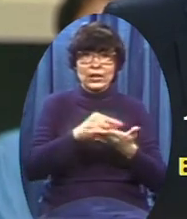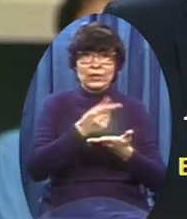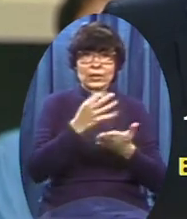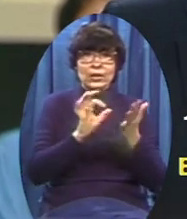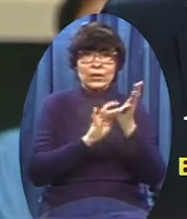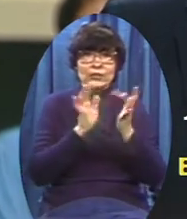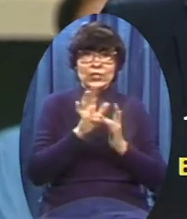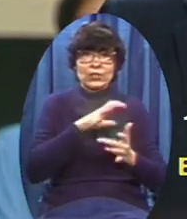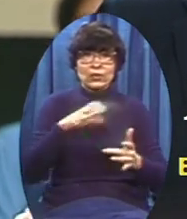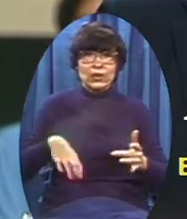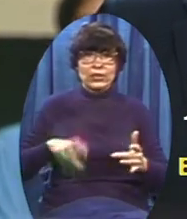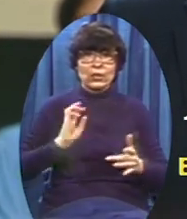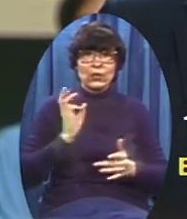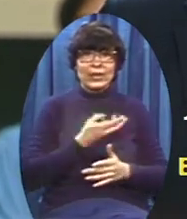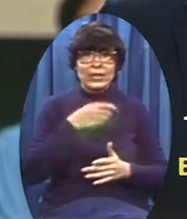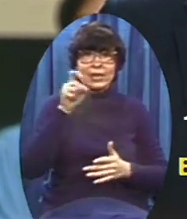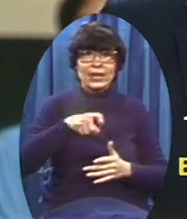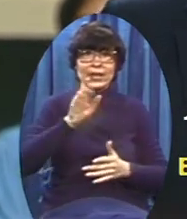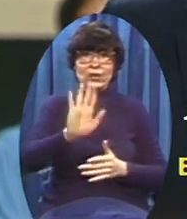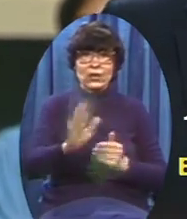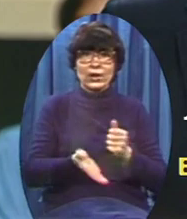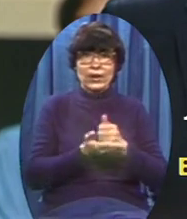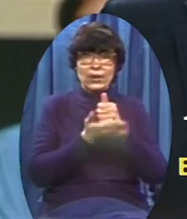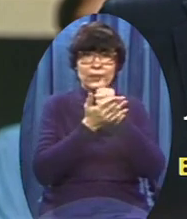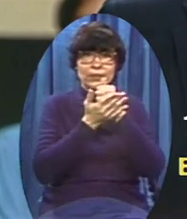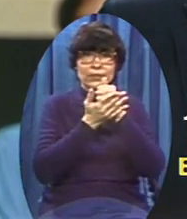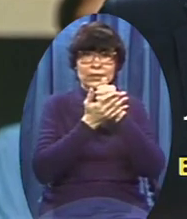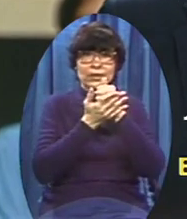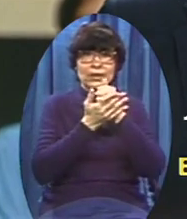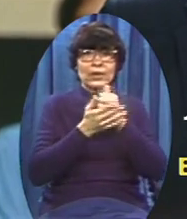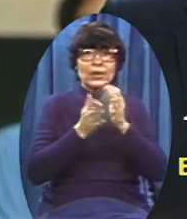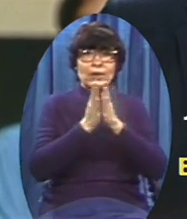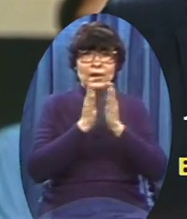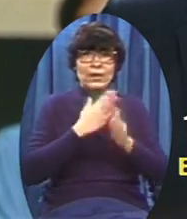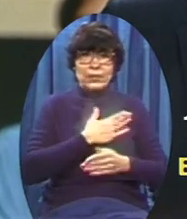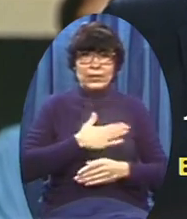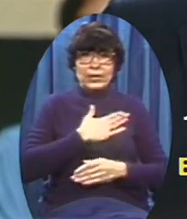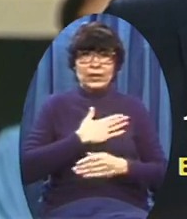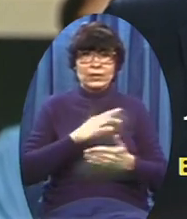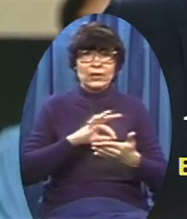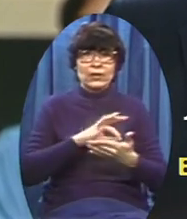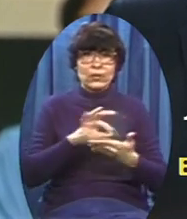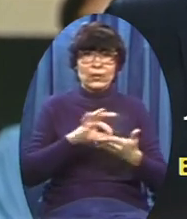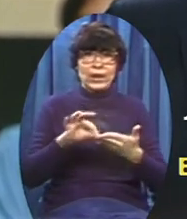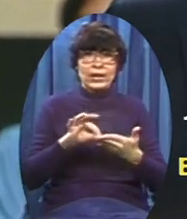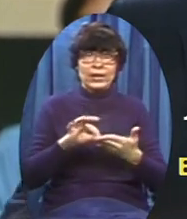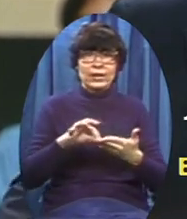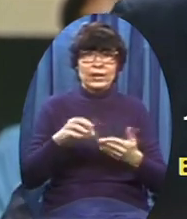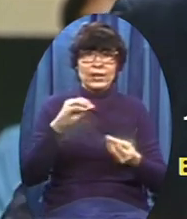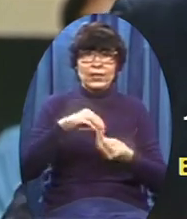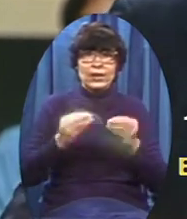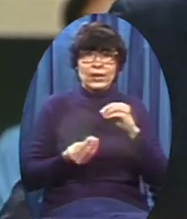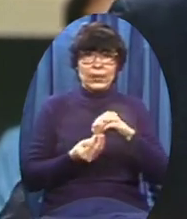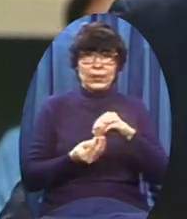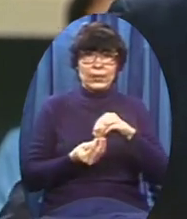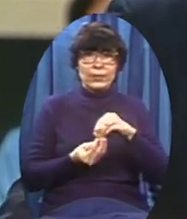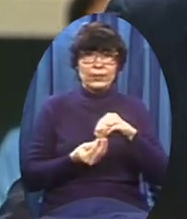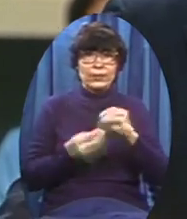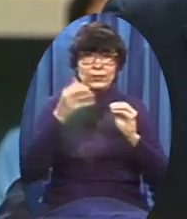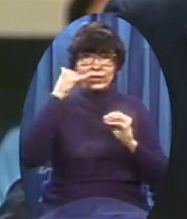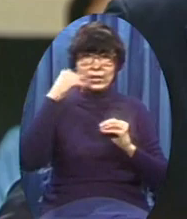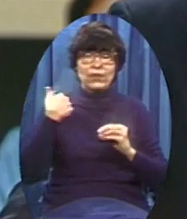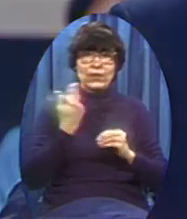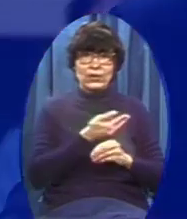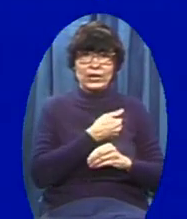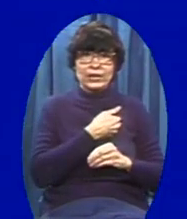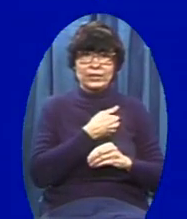team. We need for you to make the call. Please write the toll-free number down. If you live in Hawaii, Alaska, Canada, the number does